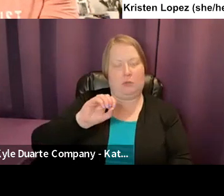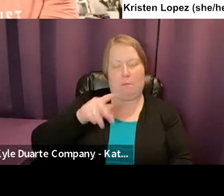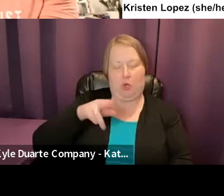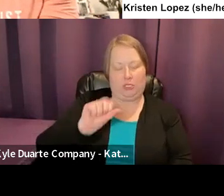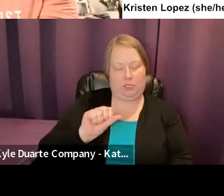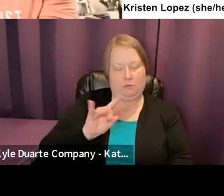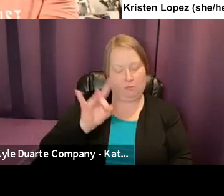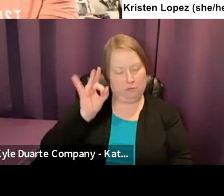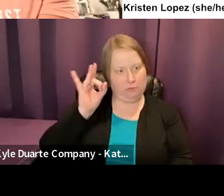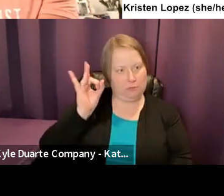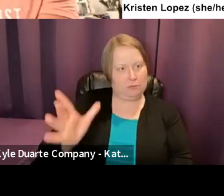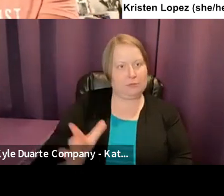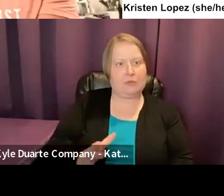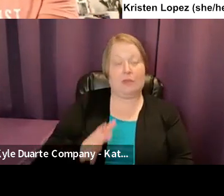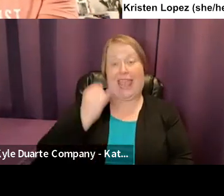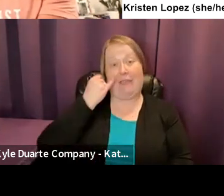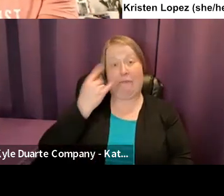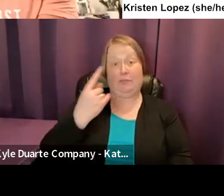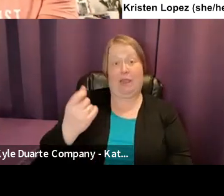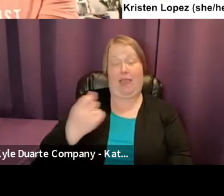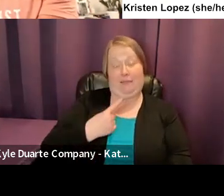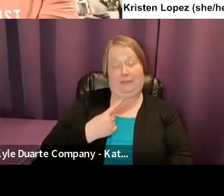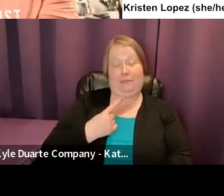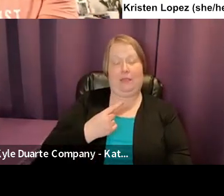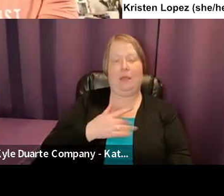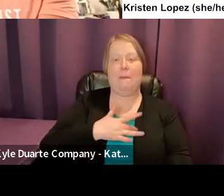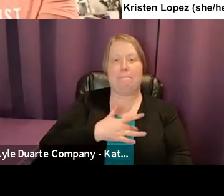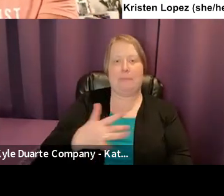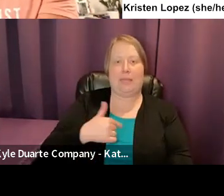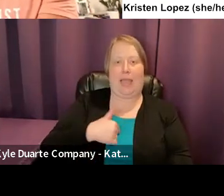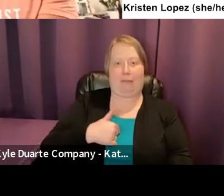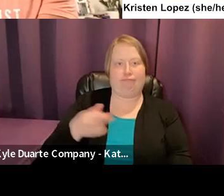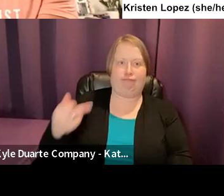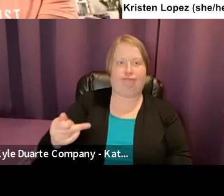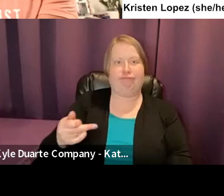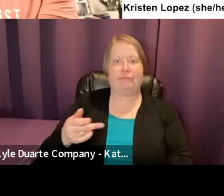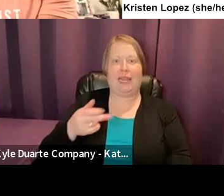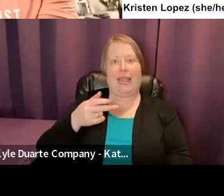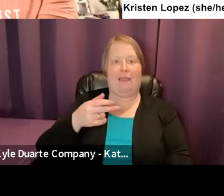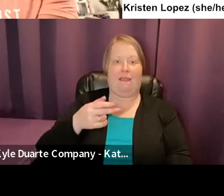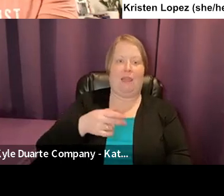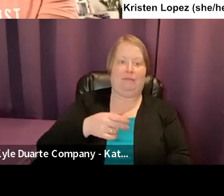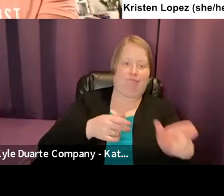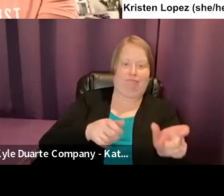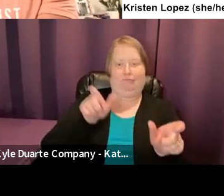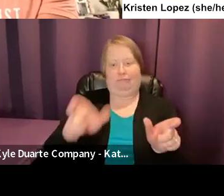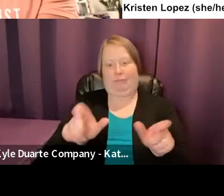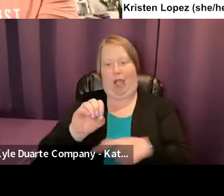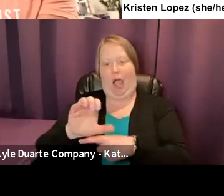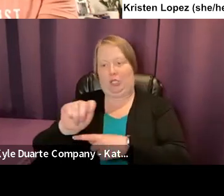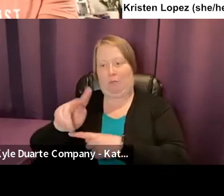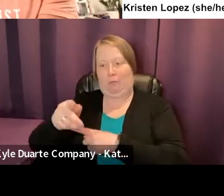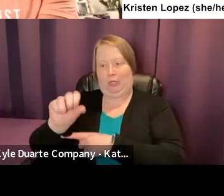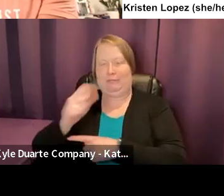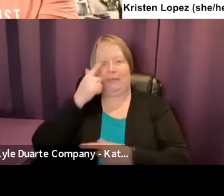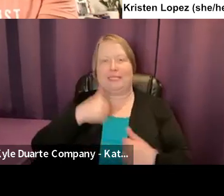If anybody ever asks me, I usually drop the F-bomb in front of the word octopus, just because I'm like,